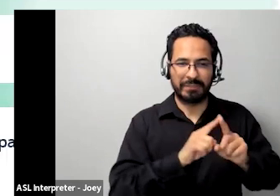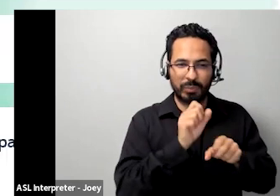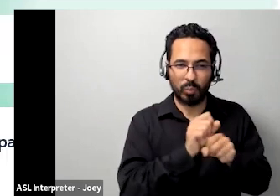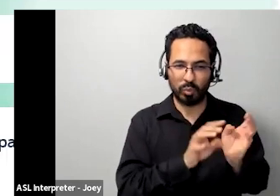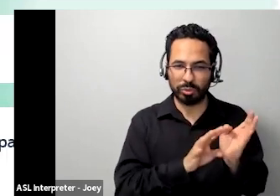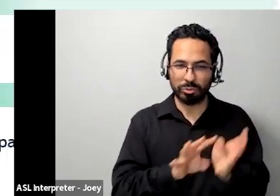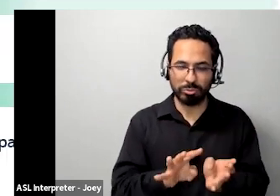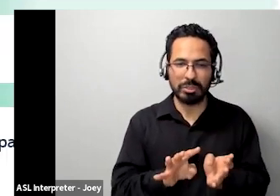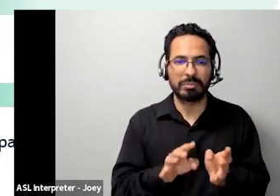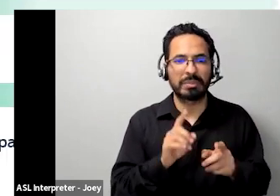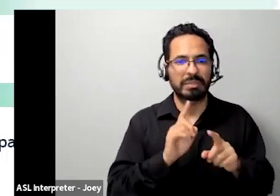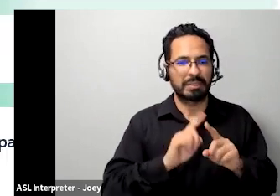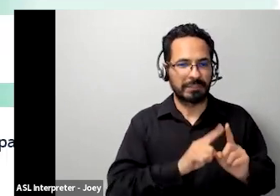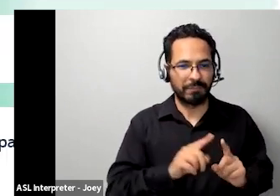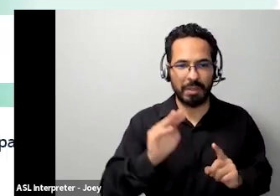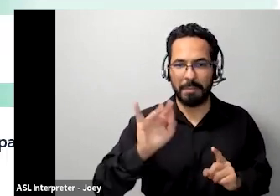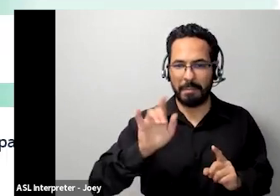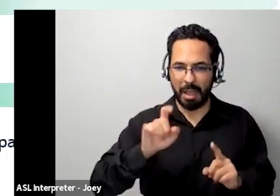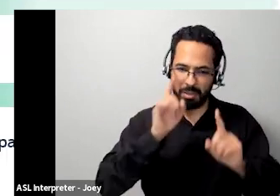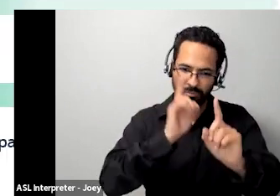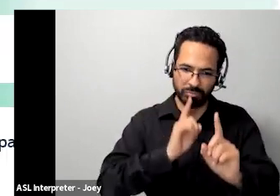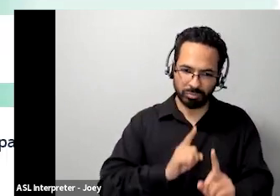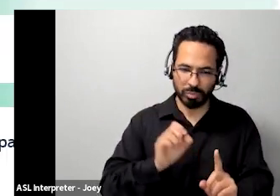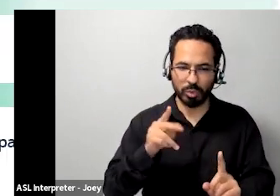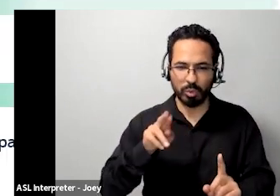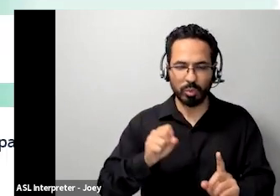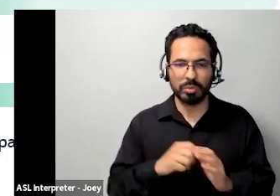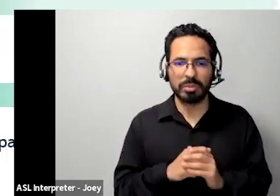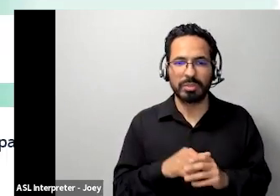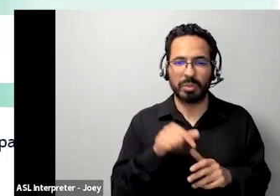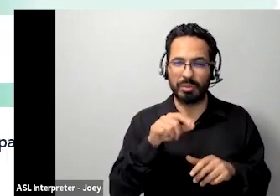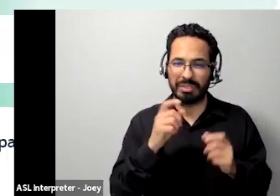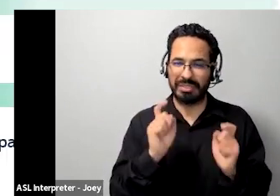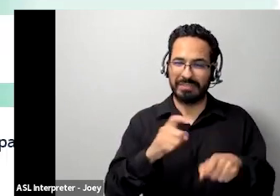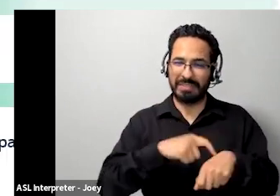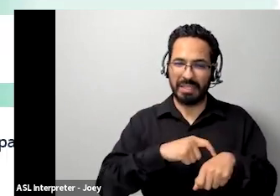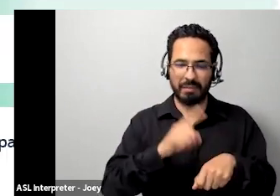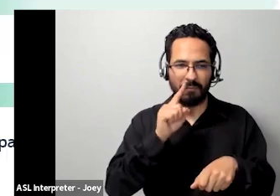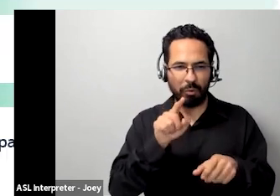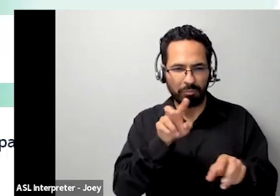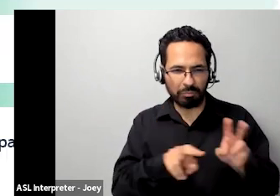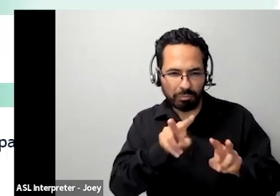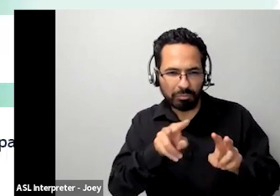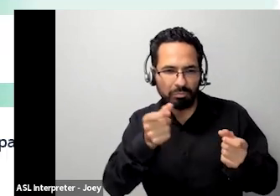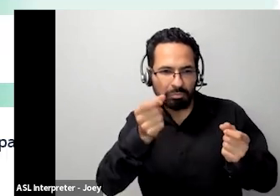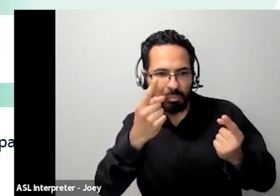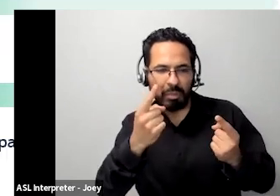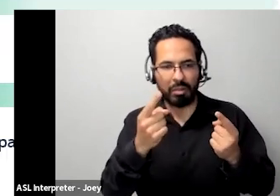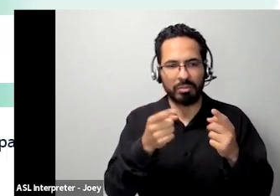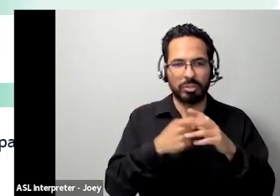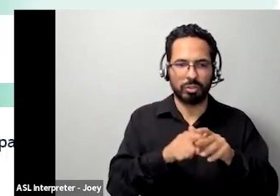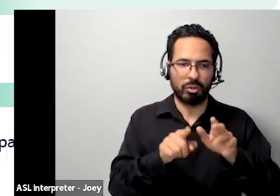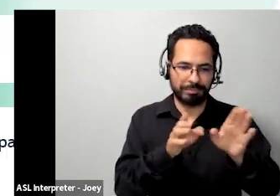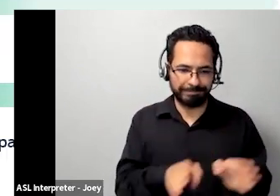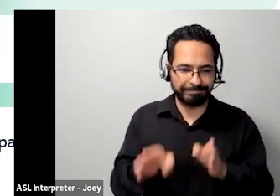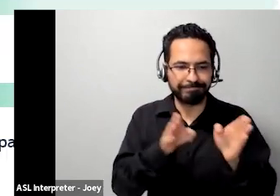milestones. And this really gives them time to absorb it, digest it, and to be able to start to plan for it.